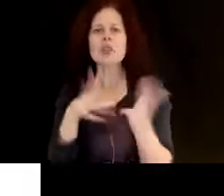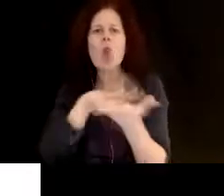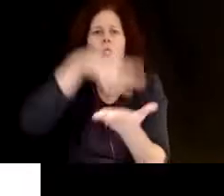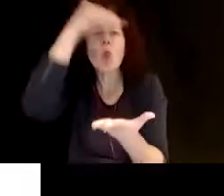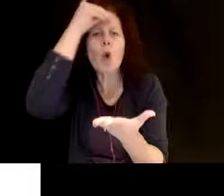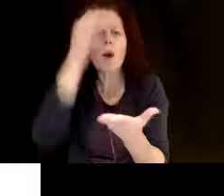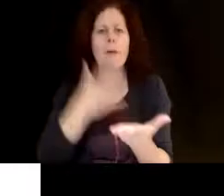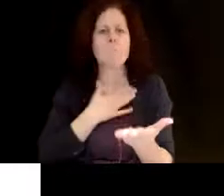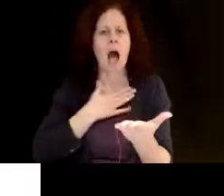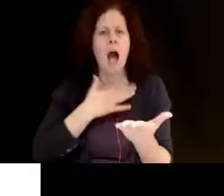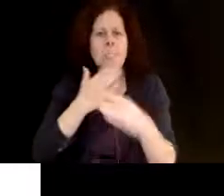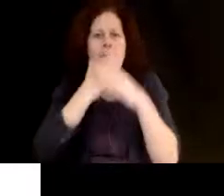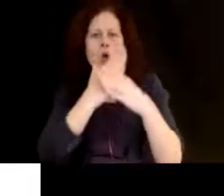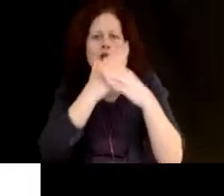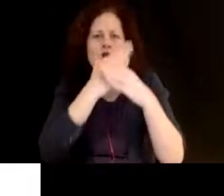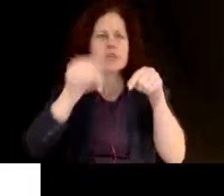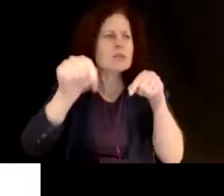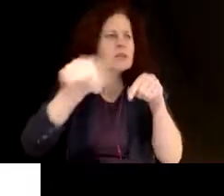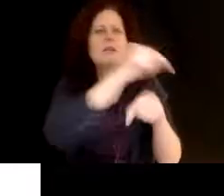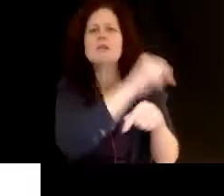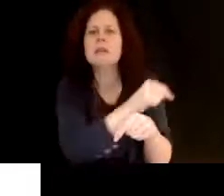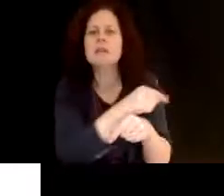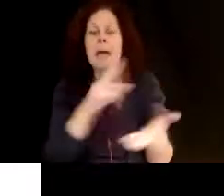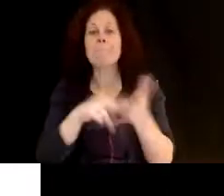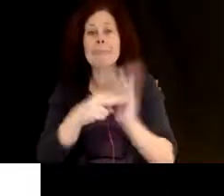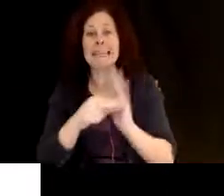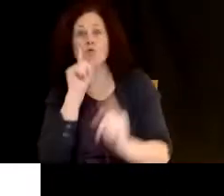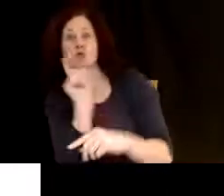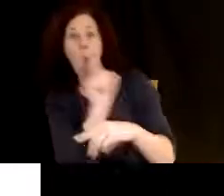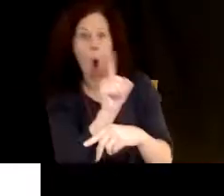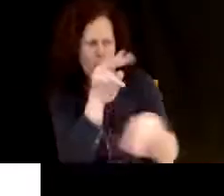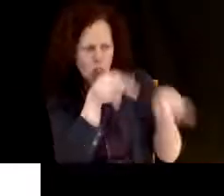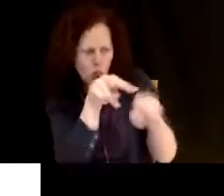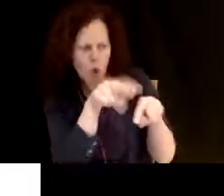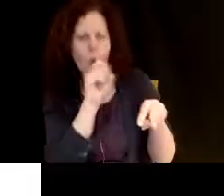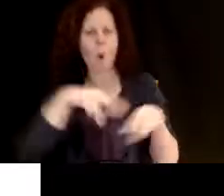involves going out and assessing or looking at aerial imagery.